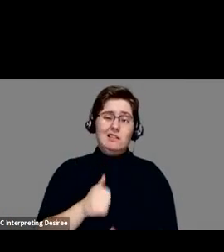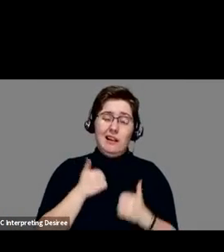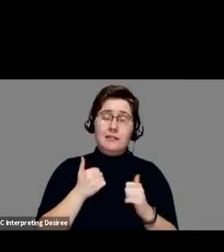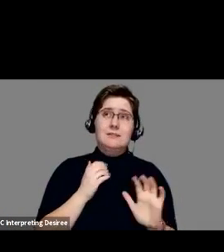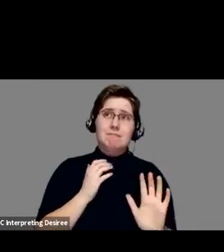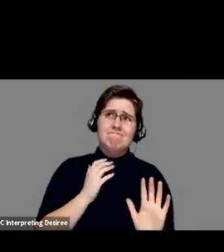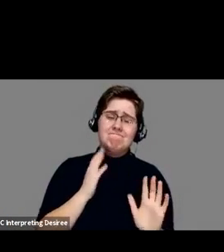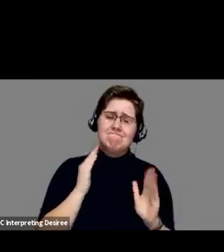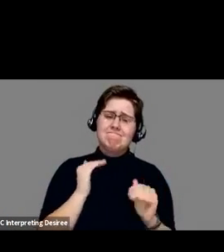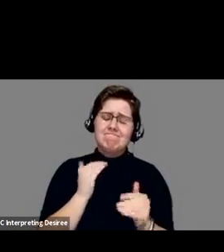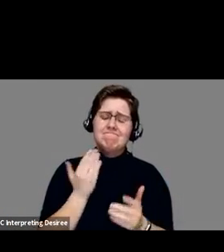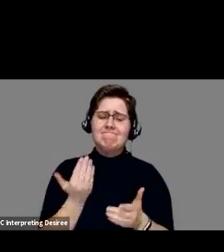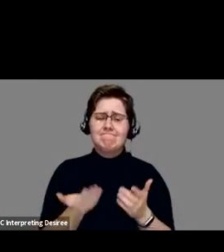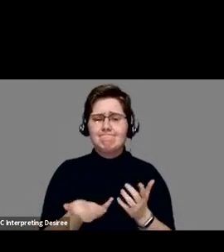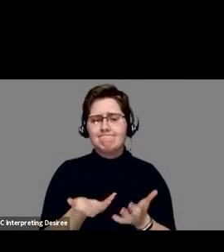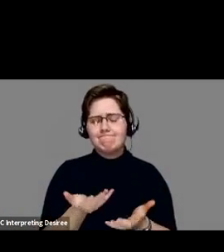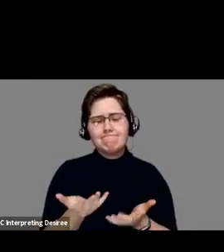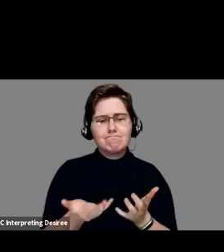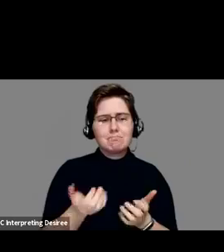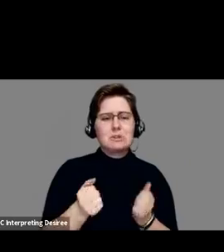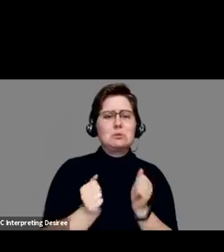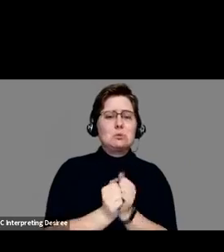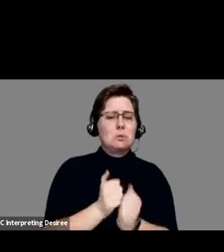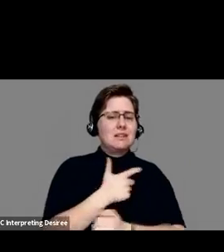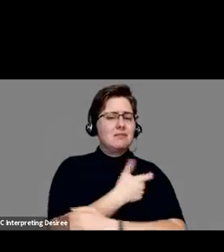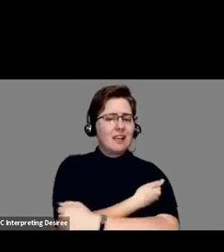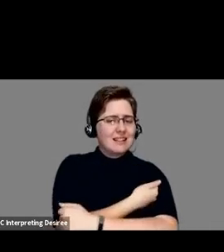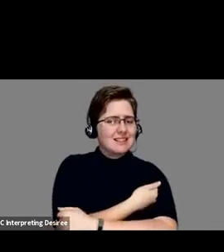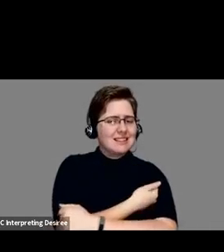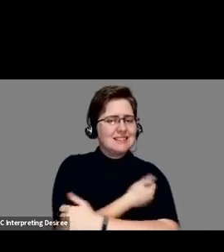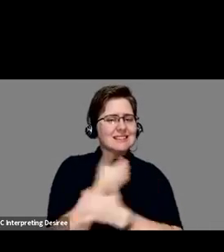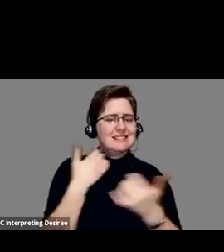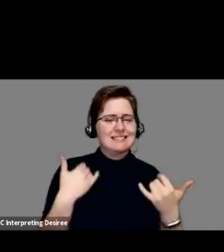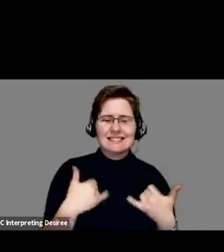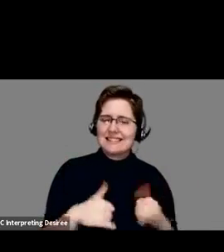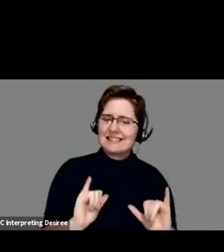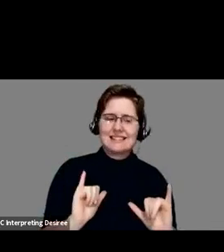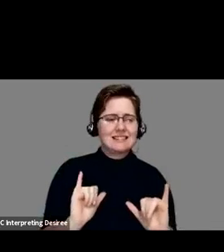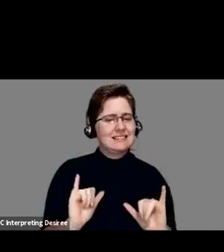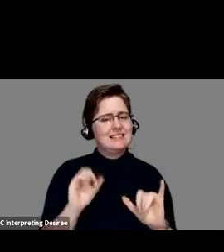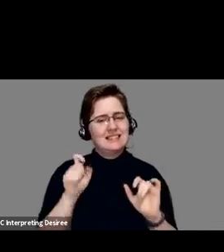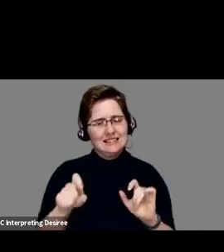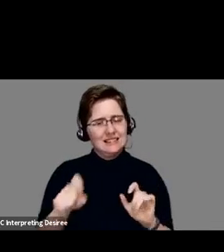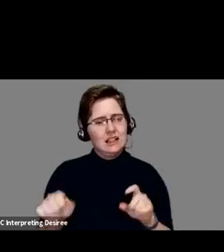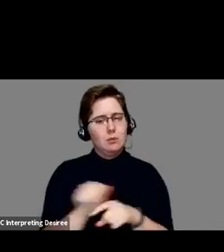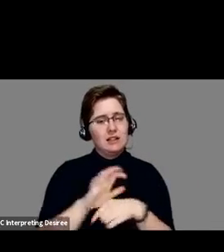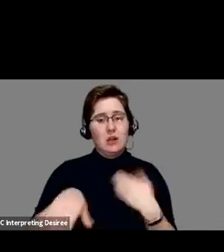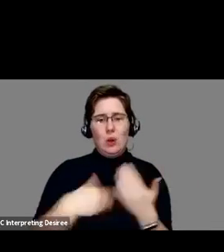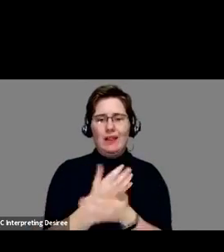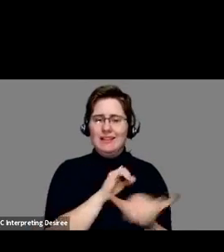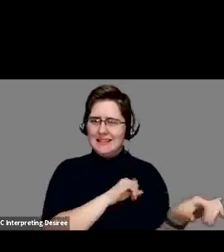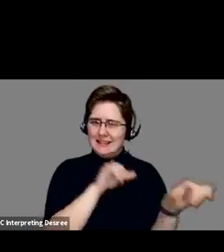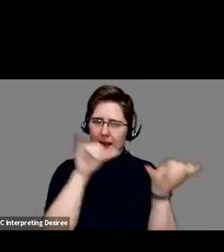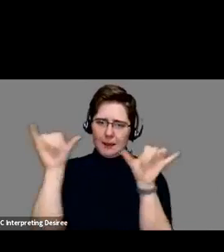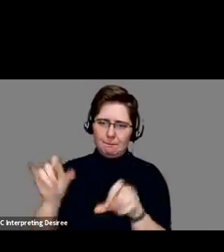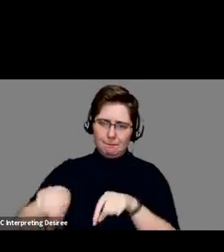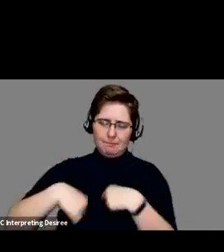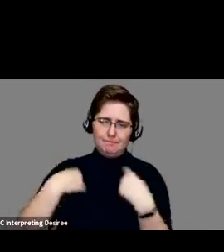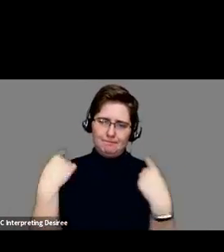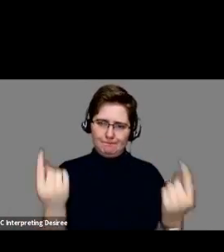that even with a vaccine, we would still be practicing all the same things that we